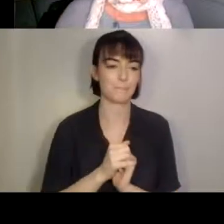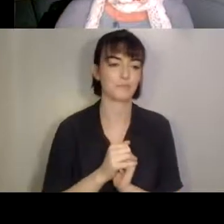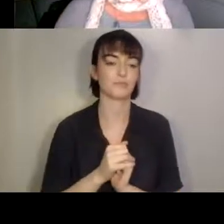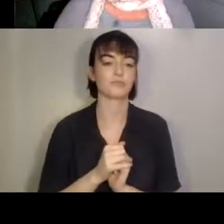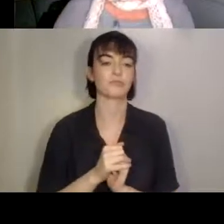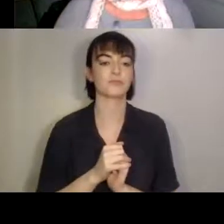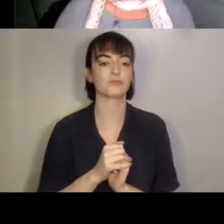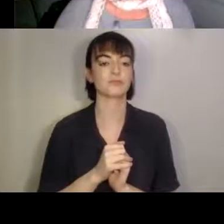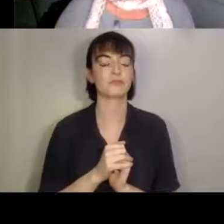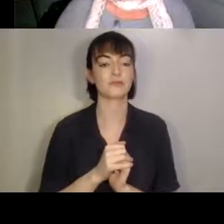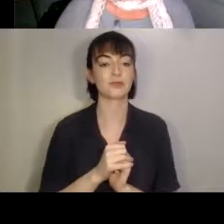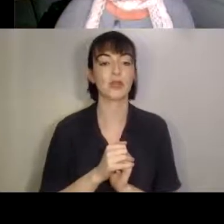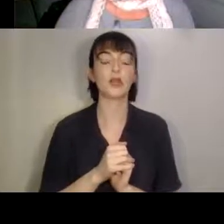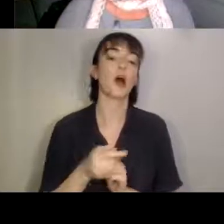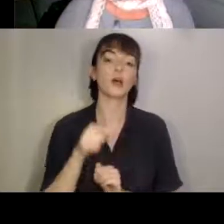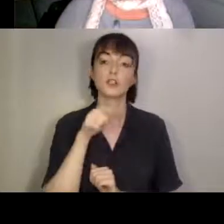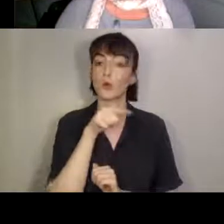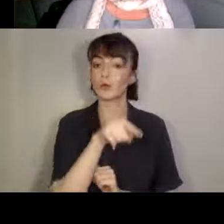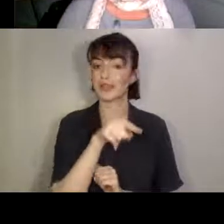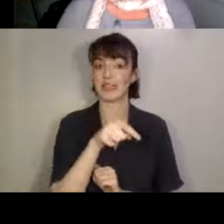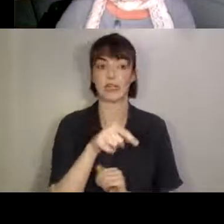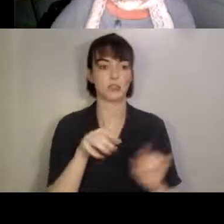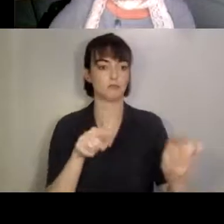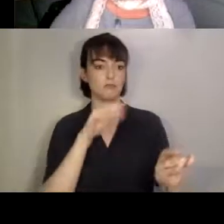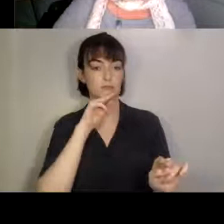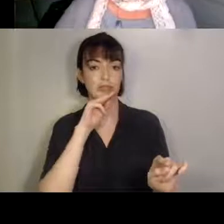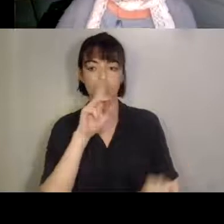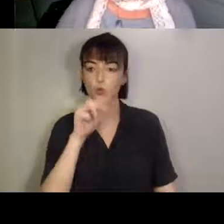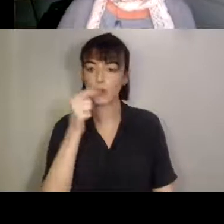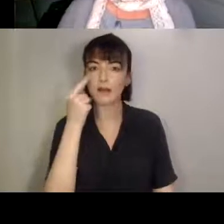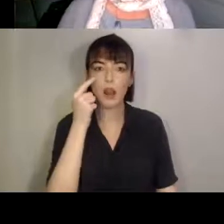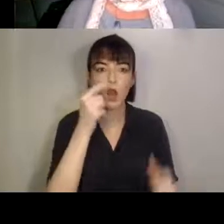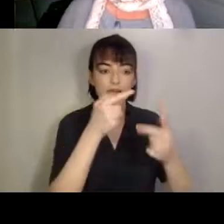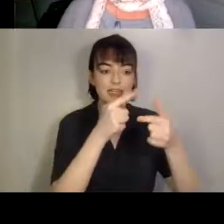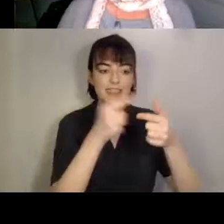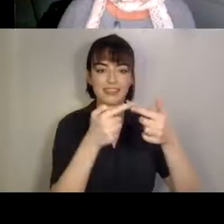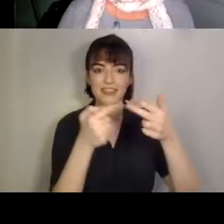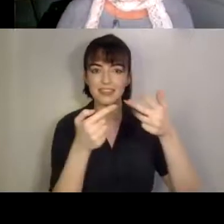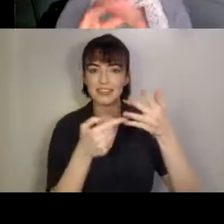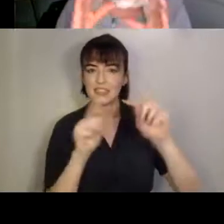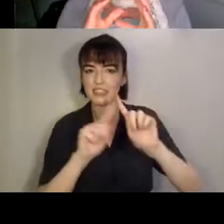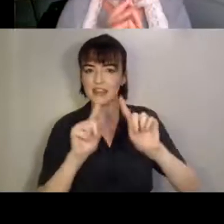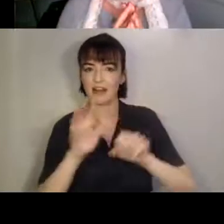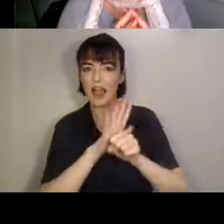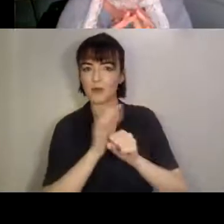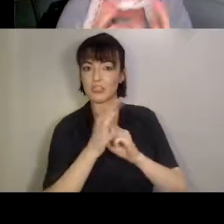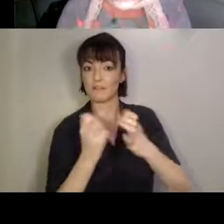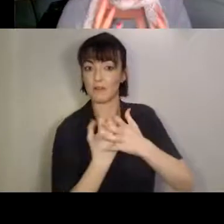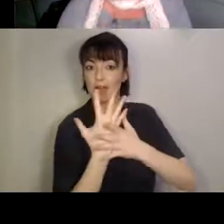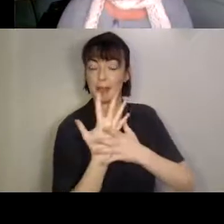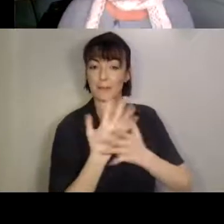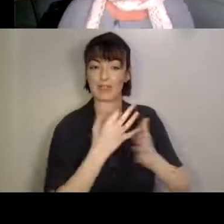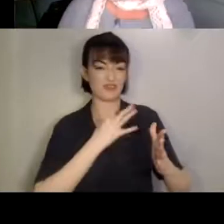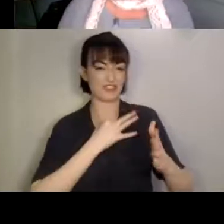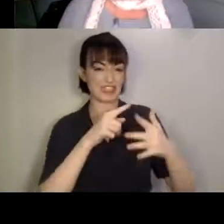materials, which allow you to track lots of areas of development that are potentially at risk of development, with deafness, but within